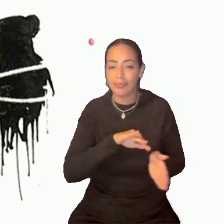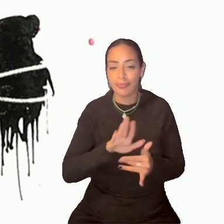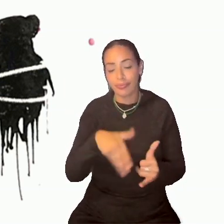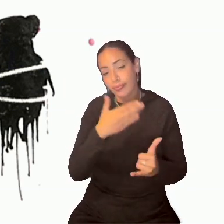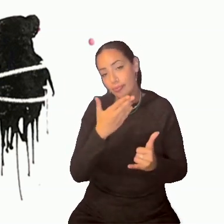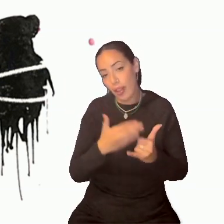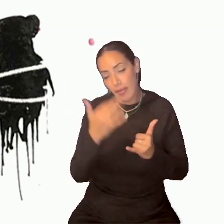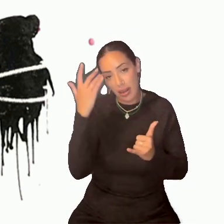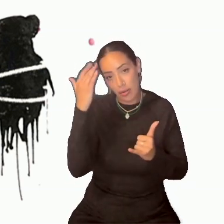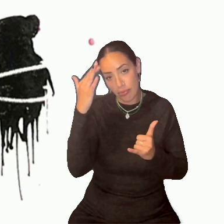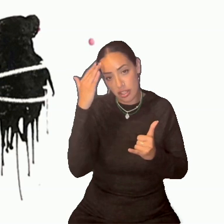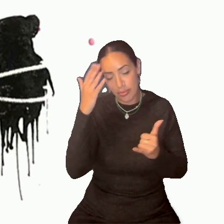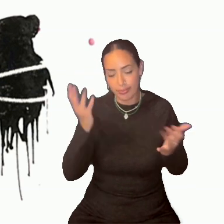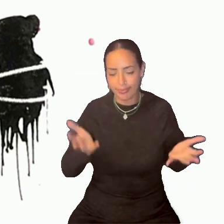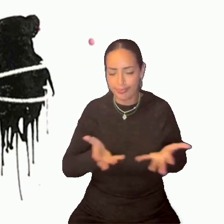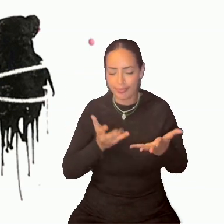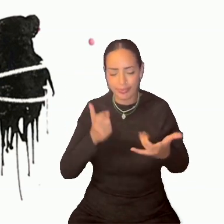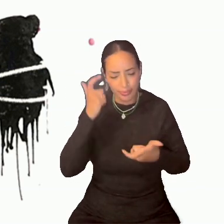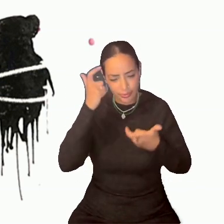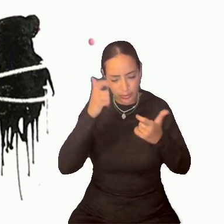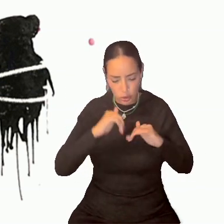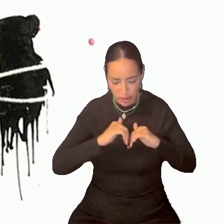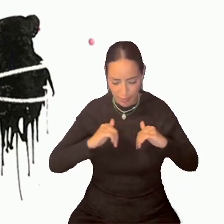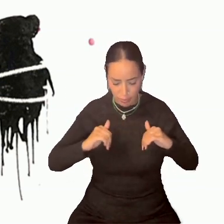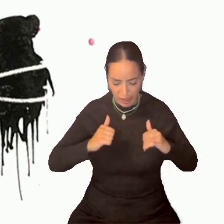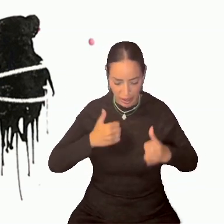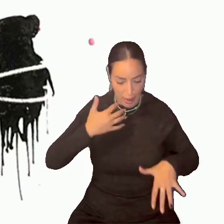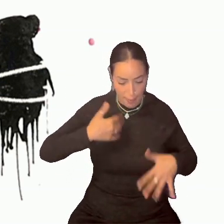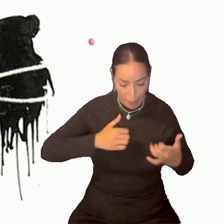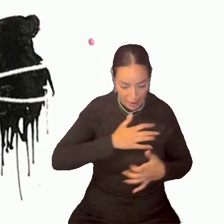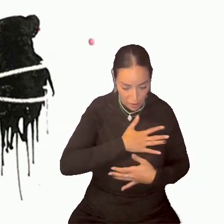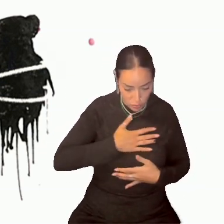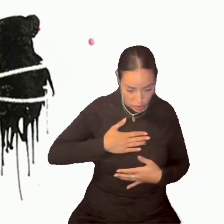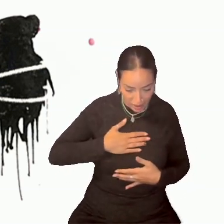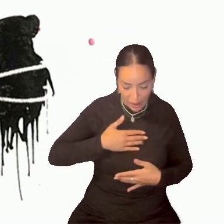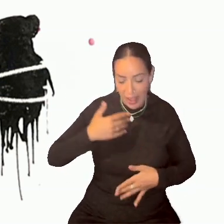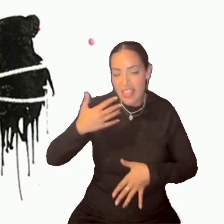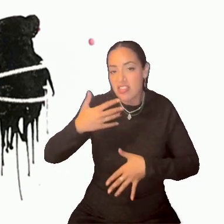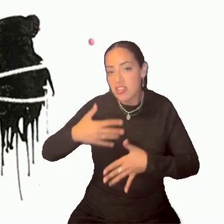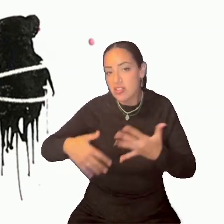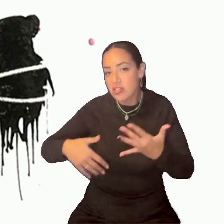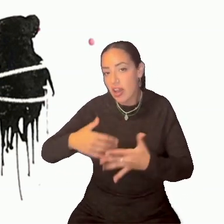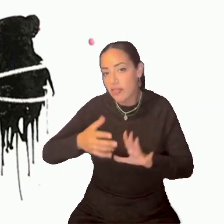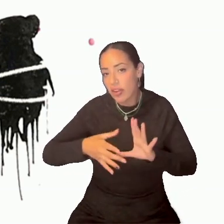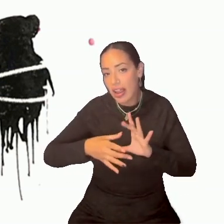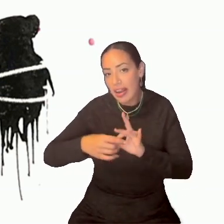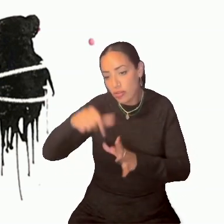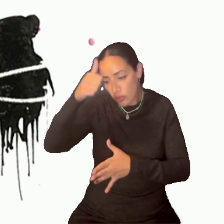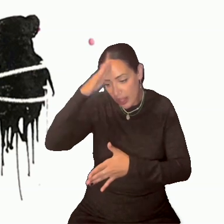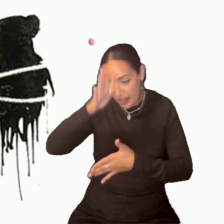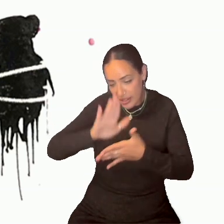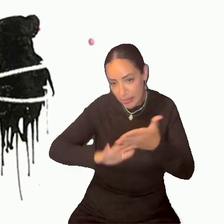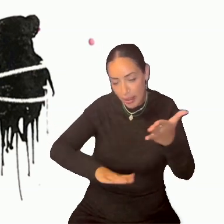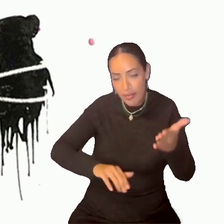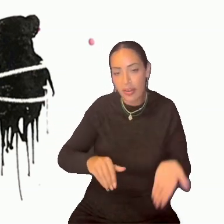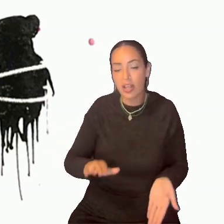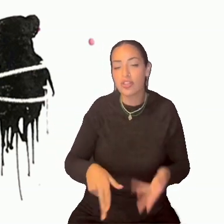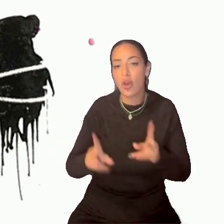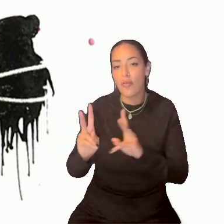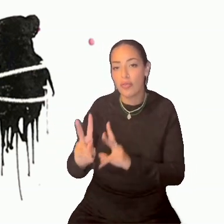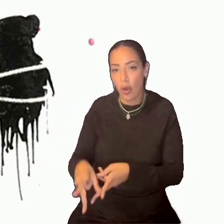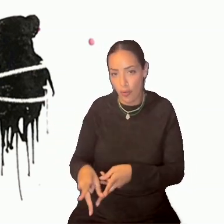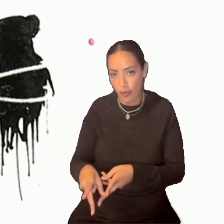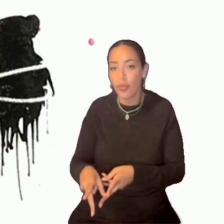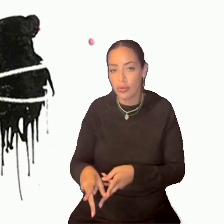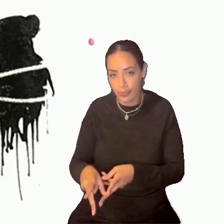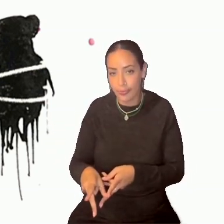final principle encourages us to make a distinction between the pain of grief and the suffering which surrounds the experience of loss. We can only notice